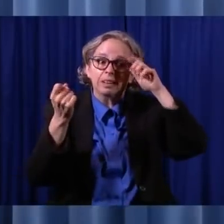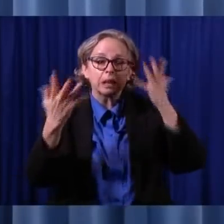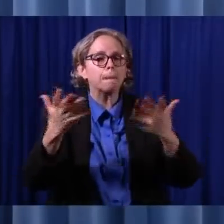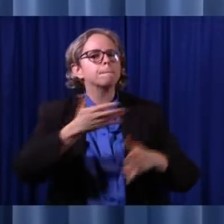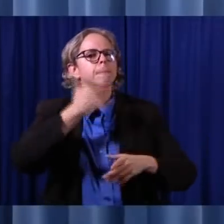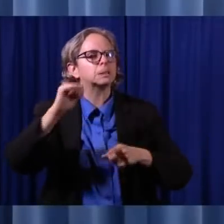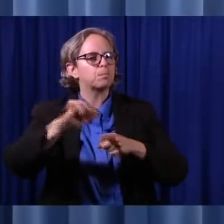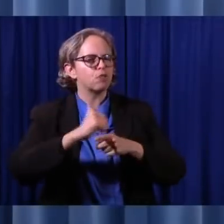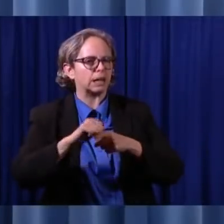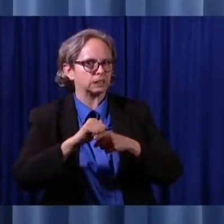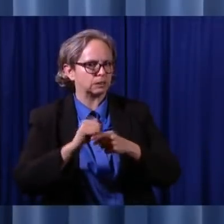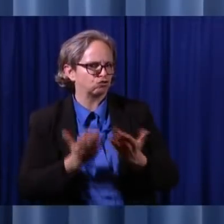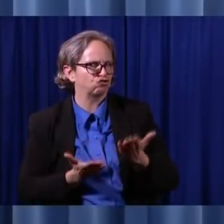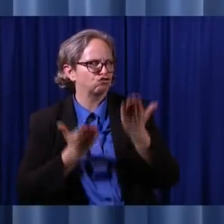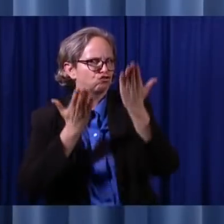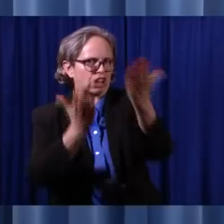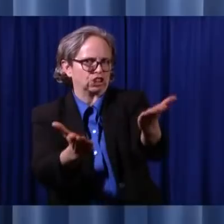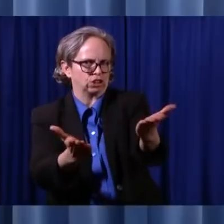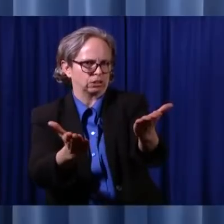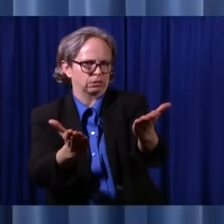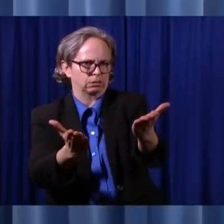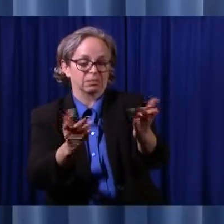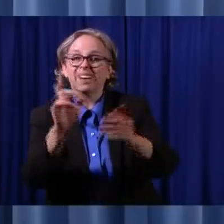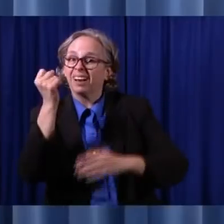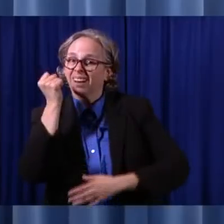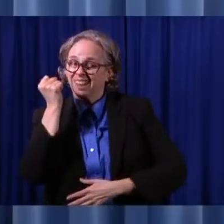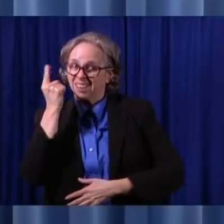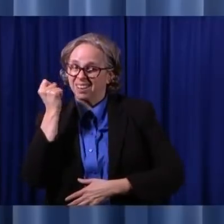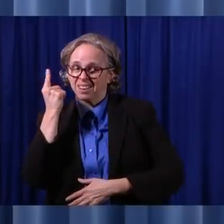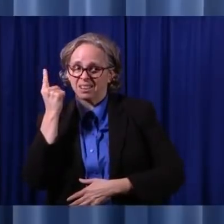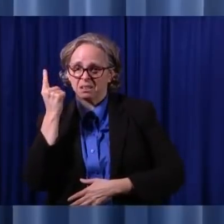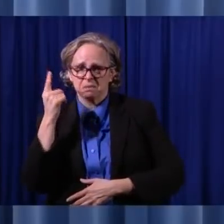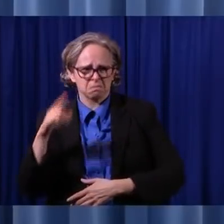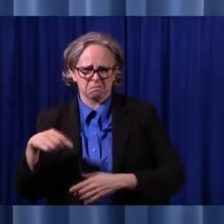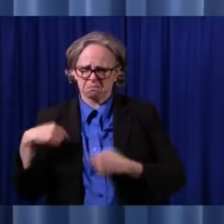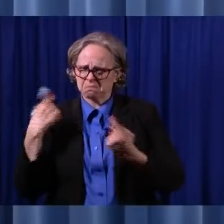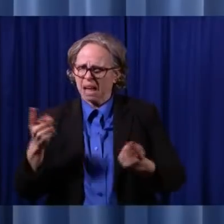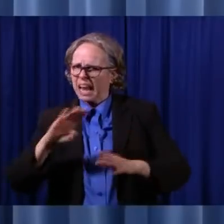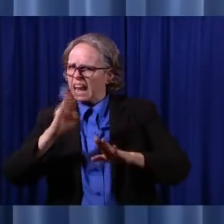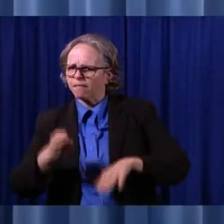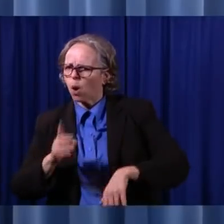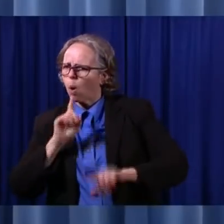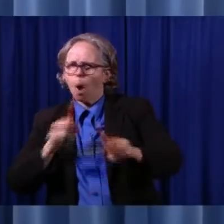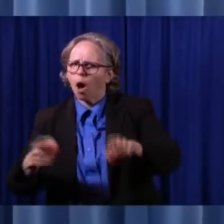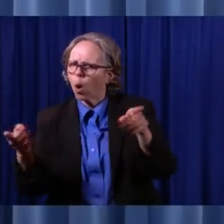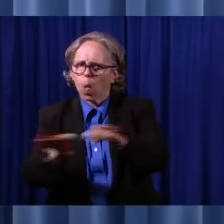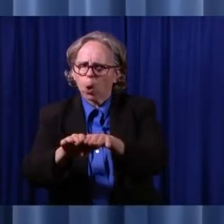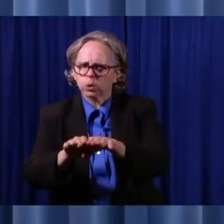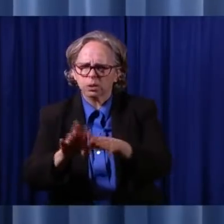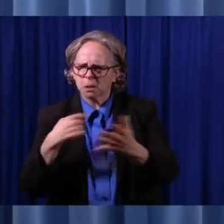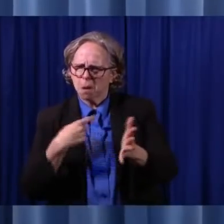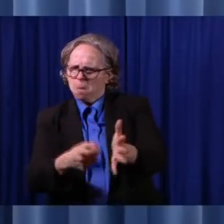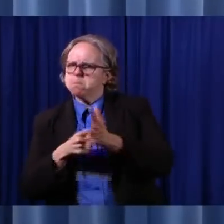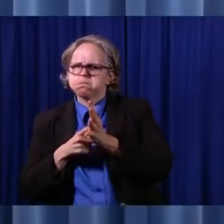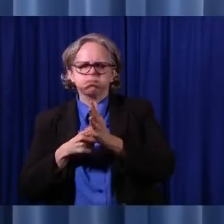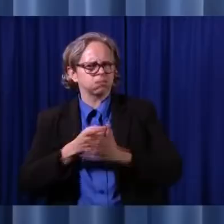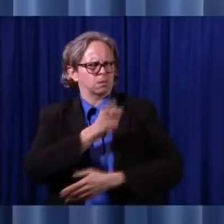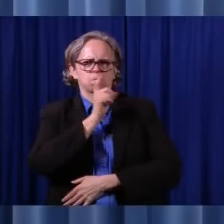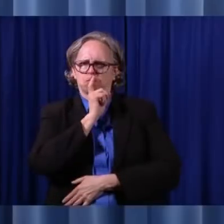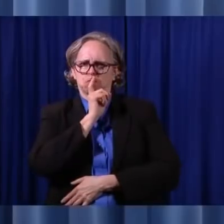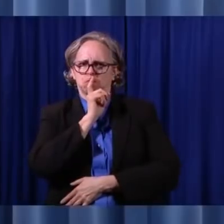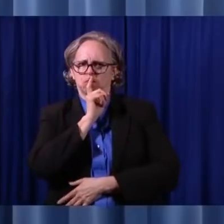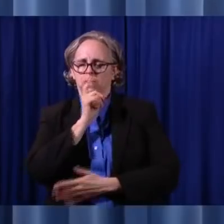Again, they were never closed. We're not mandating anything, but I know that people who go to